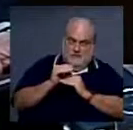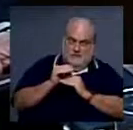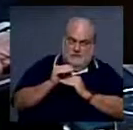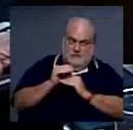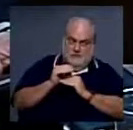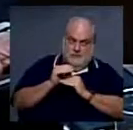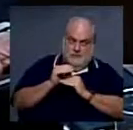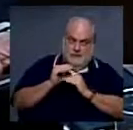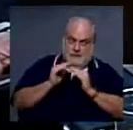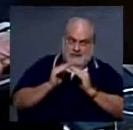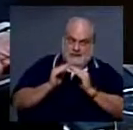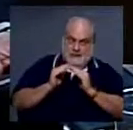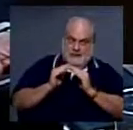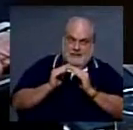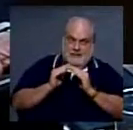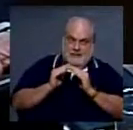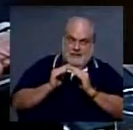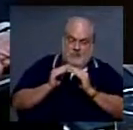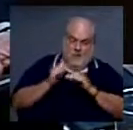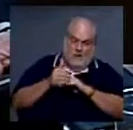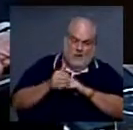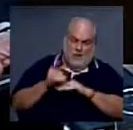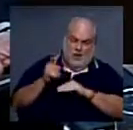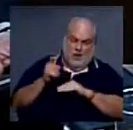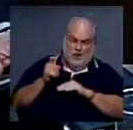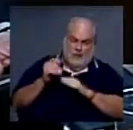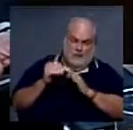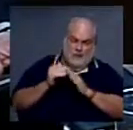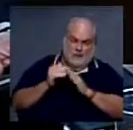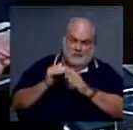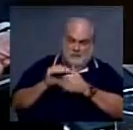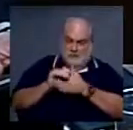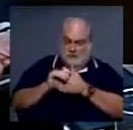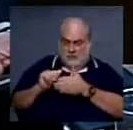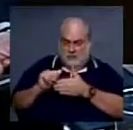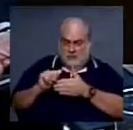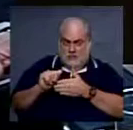legislation to cities or municipalities over 100,000. I think we've probably